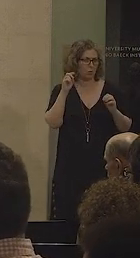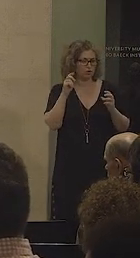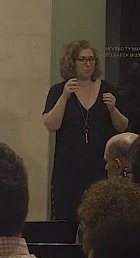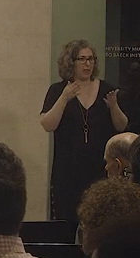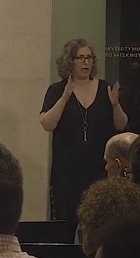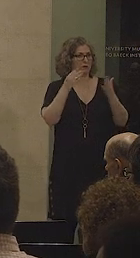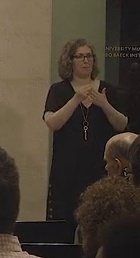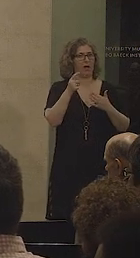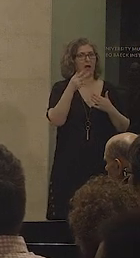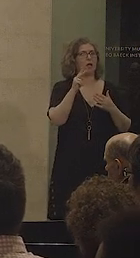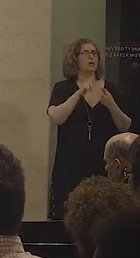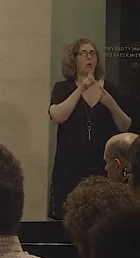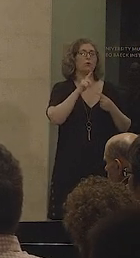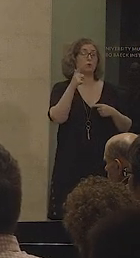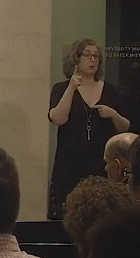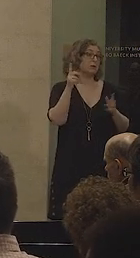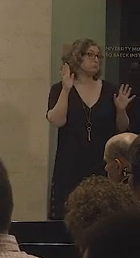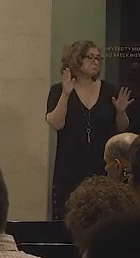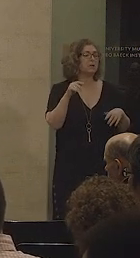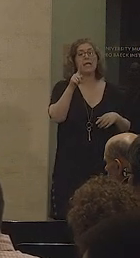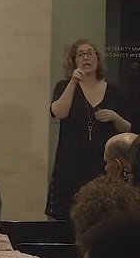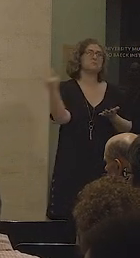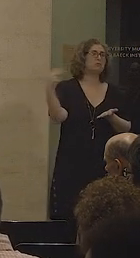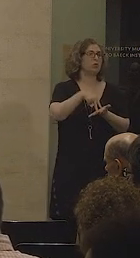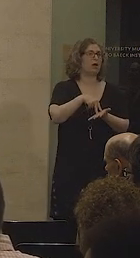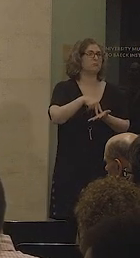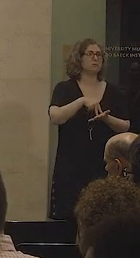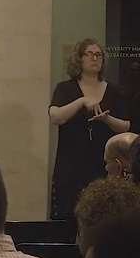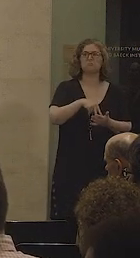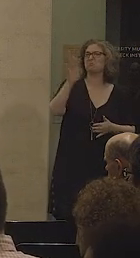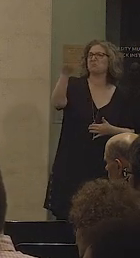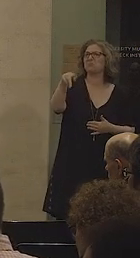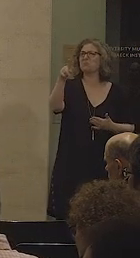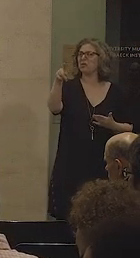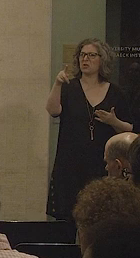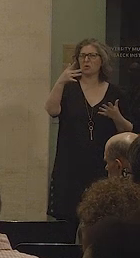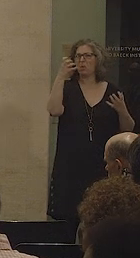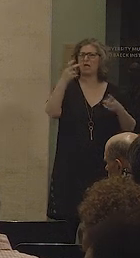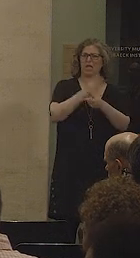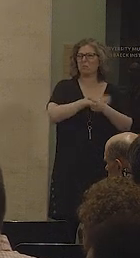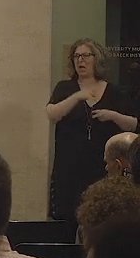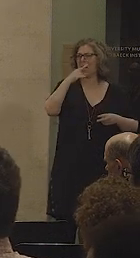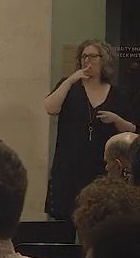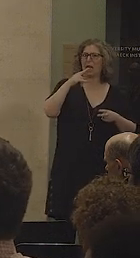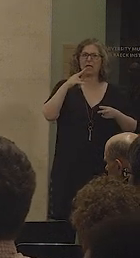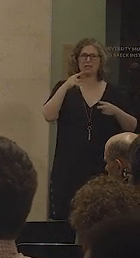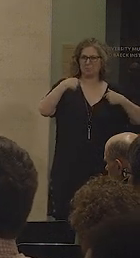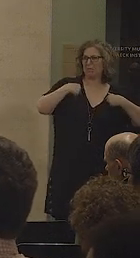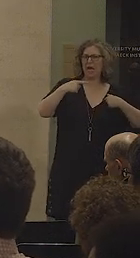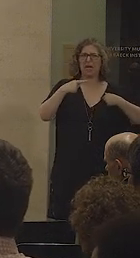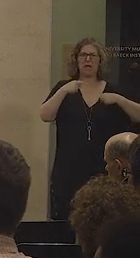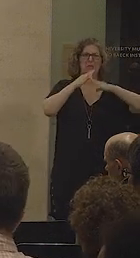gun until they're 21. And he got up and he's like, you just want to keep my kids from being able to shoot guns